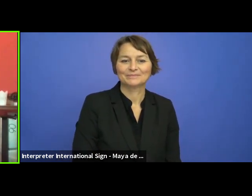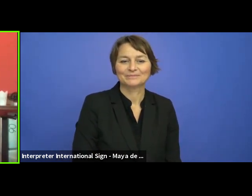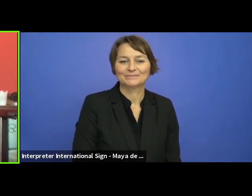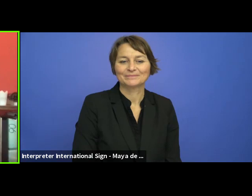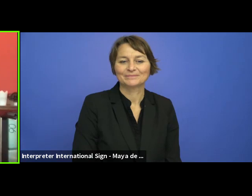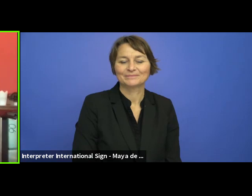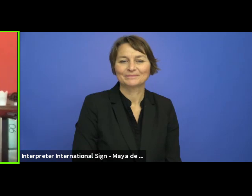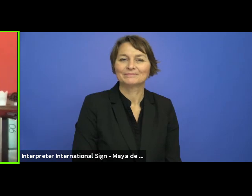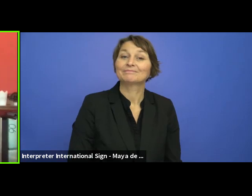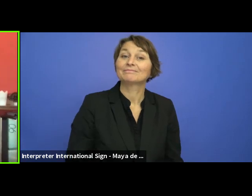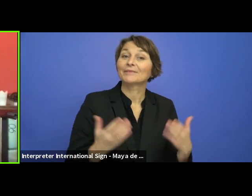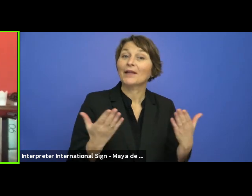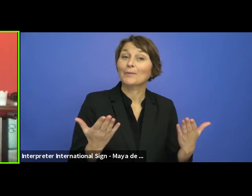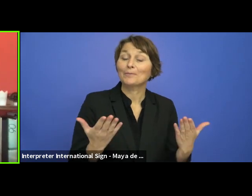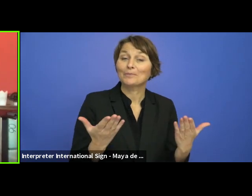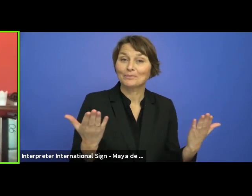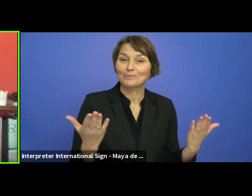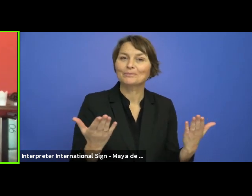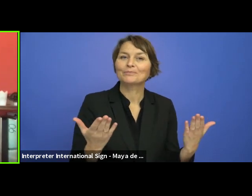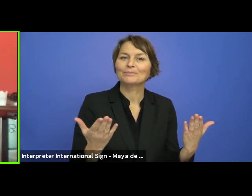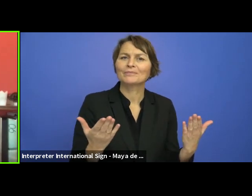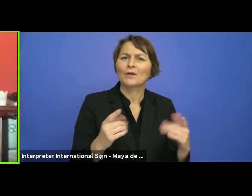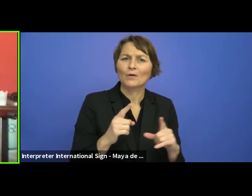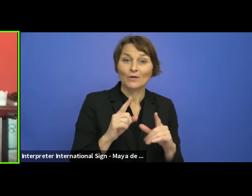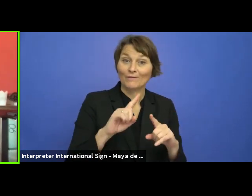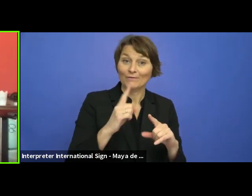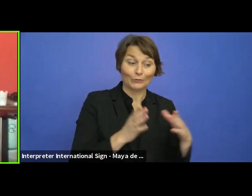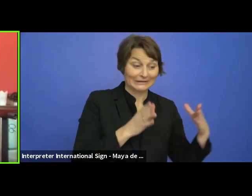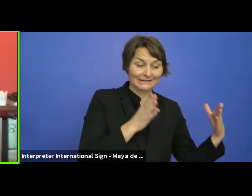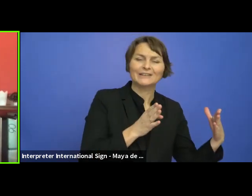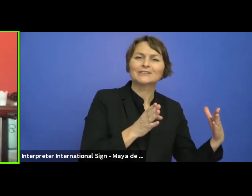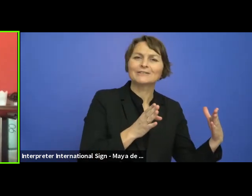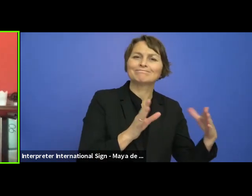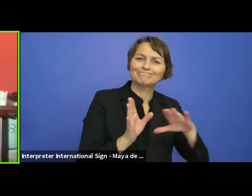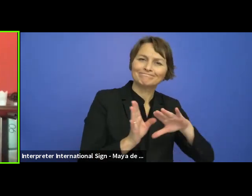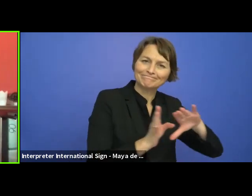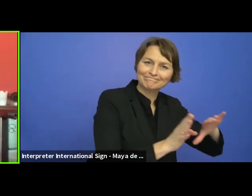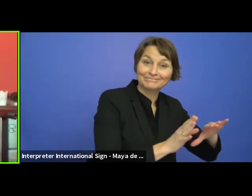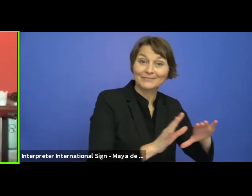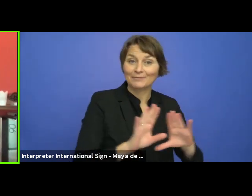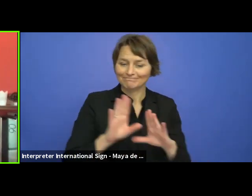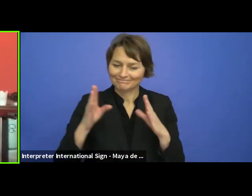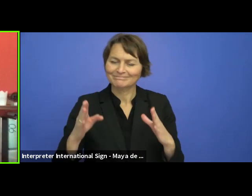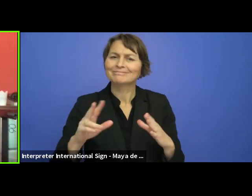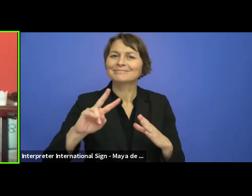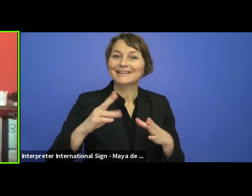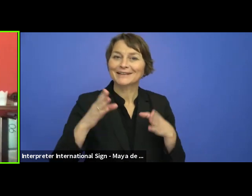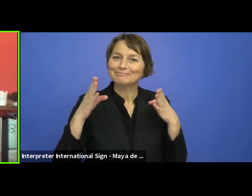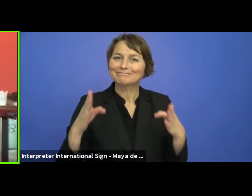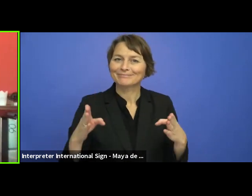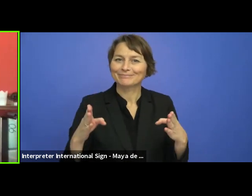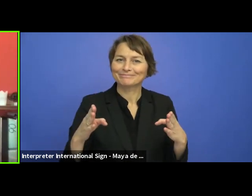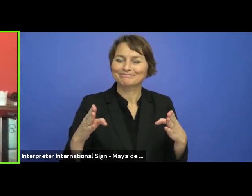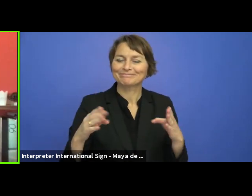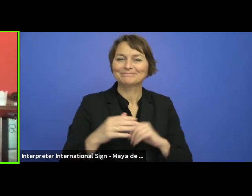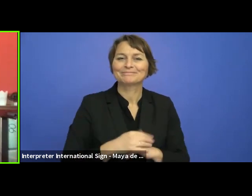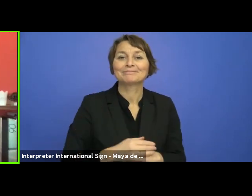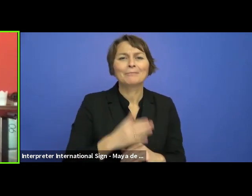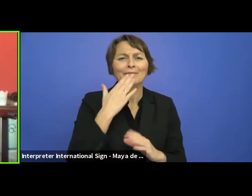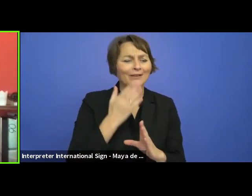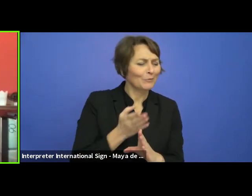So this is the second session of today's program. Many thanks to the previous